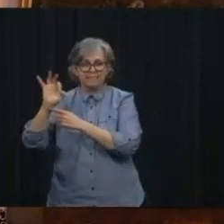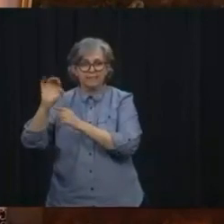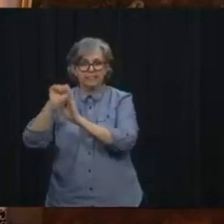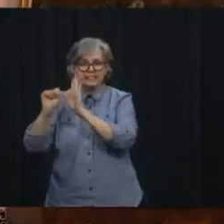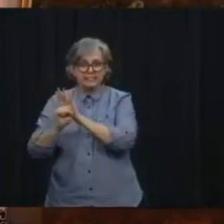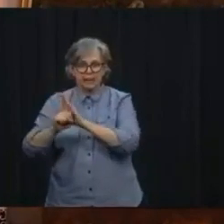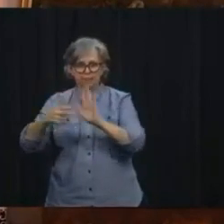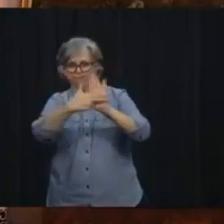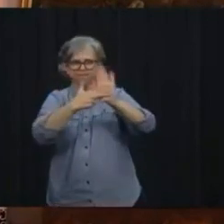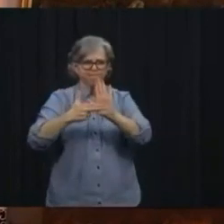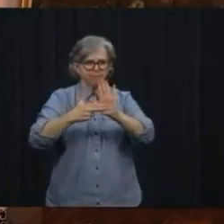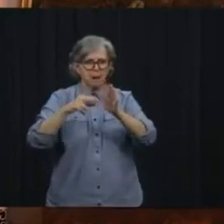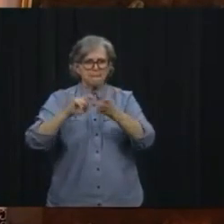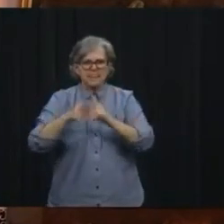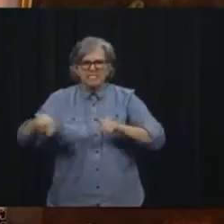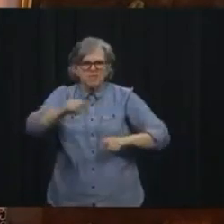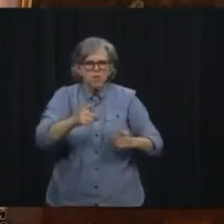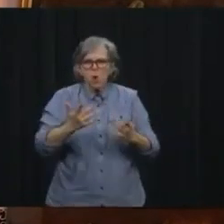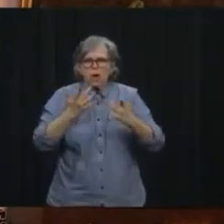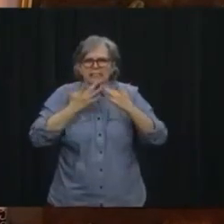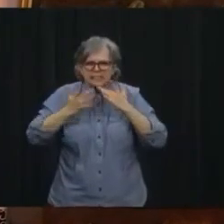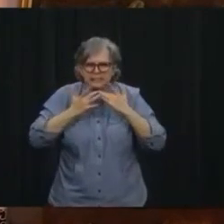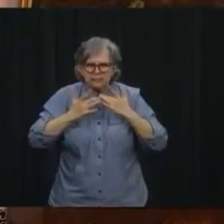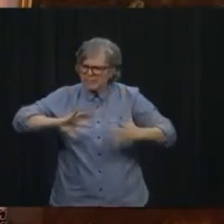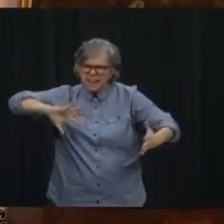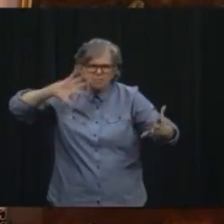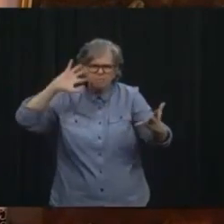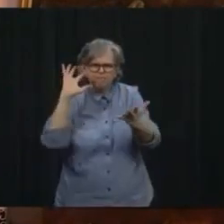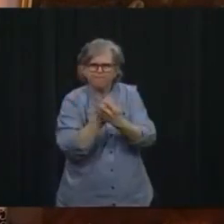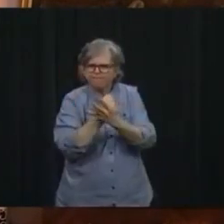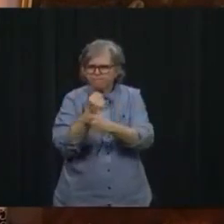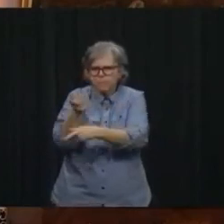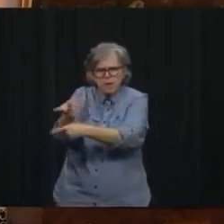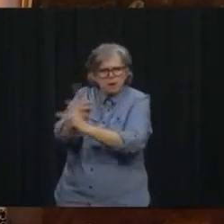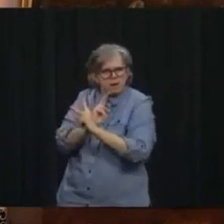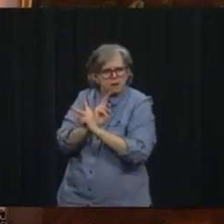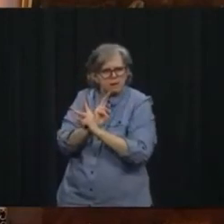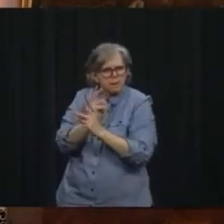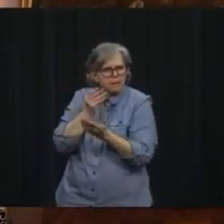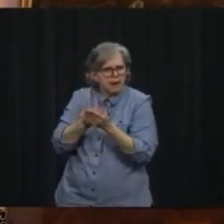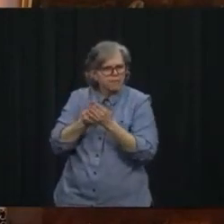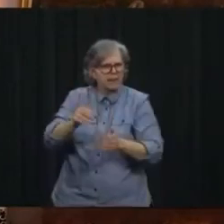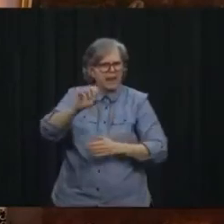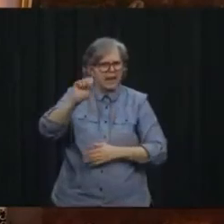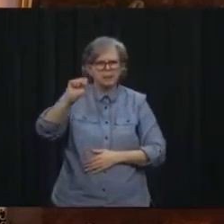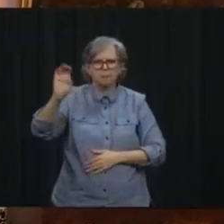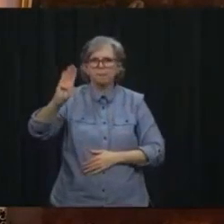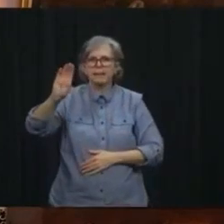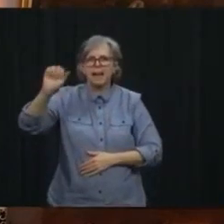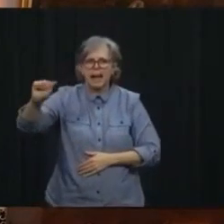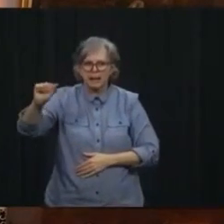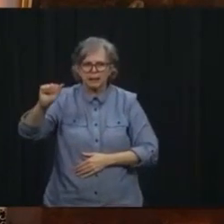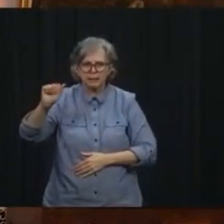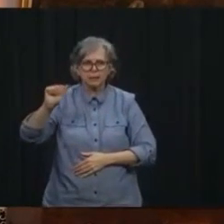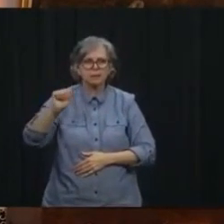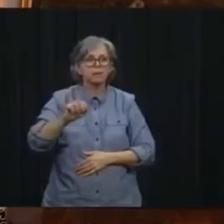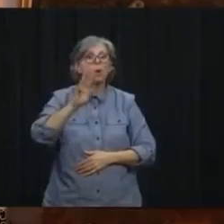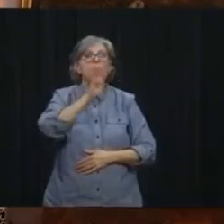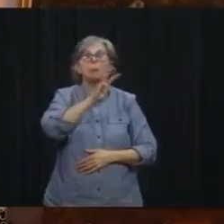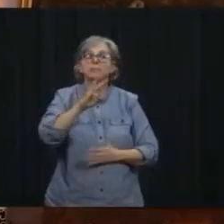the healthcare and the food supply chain community. I'm announcing today that the Ohio Department